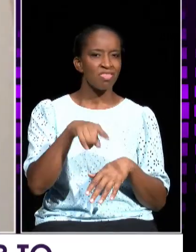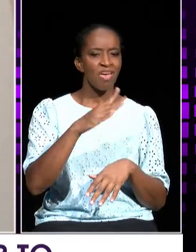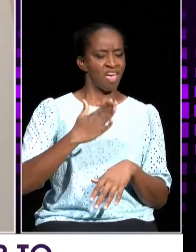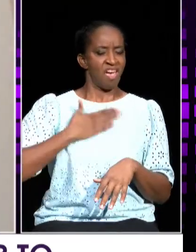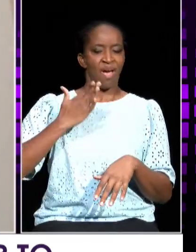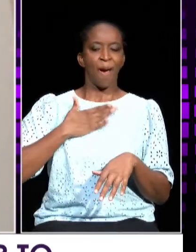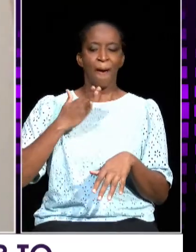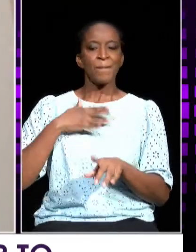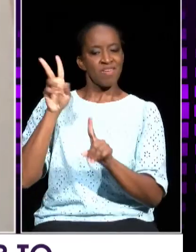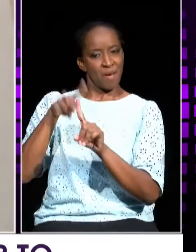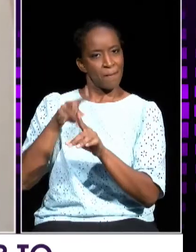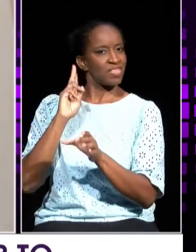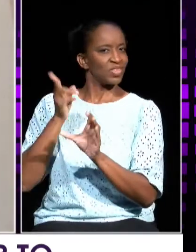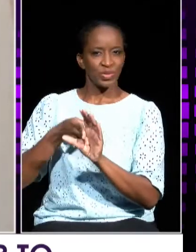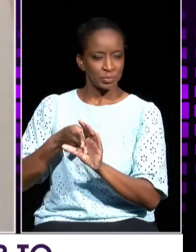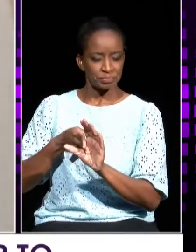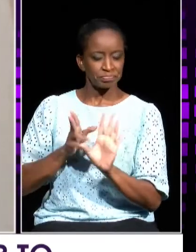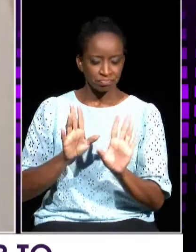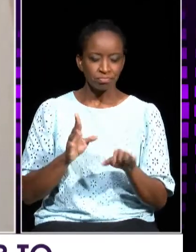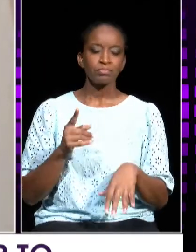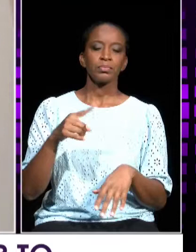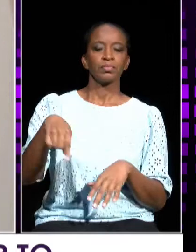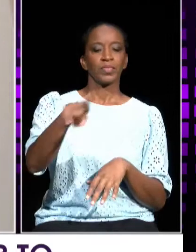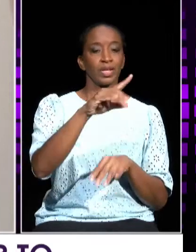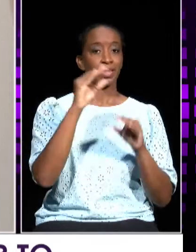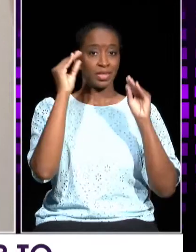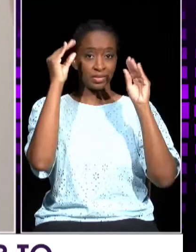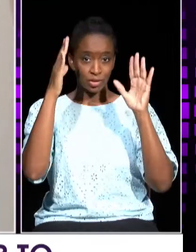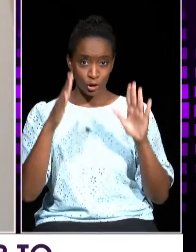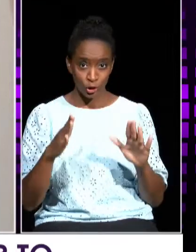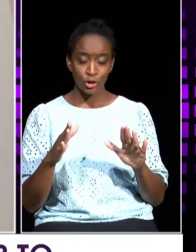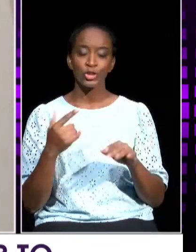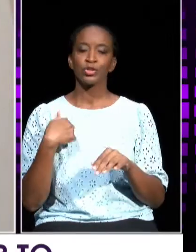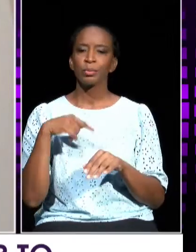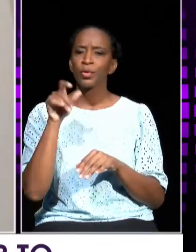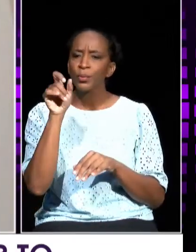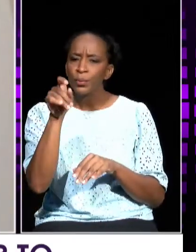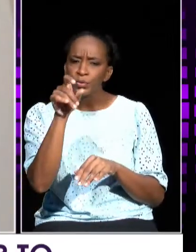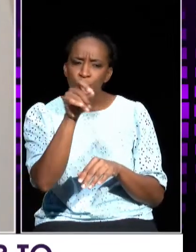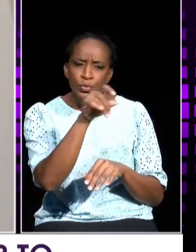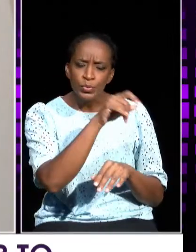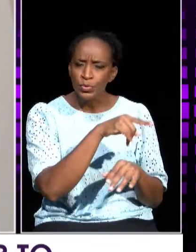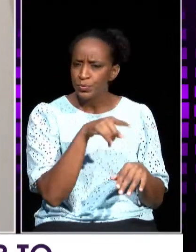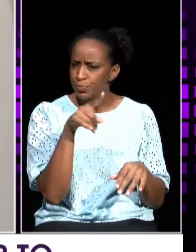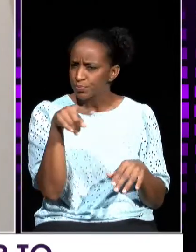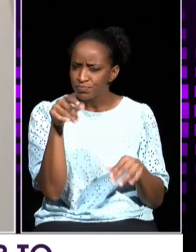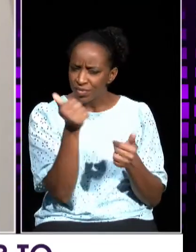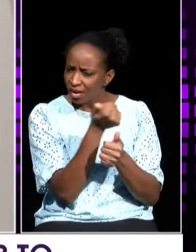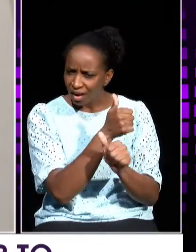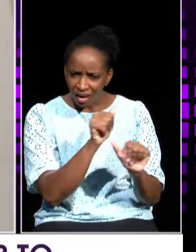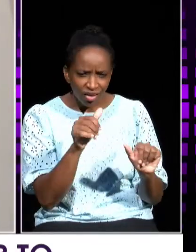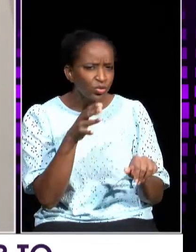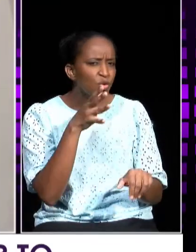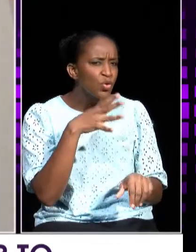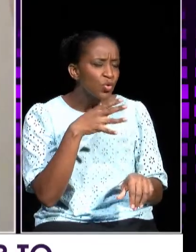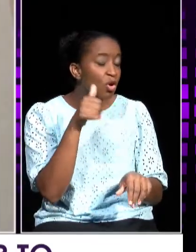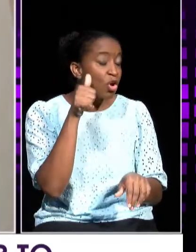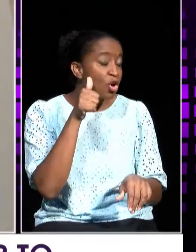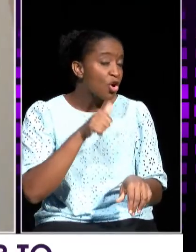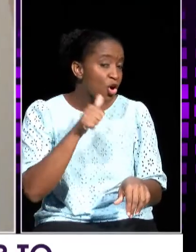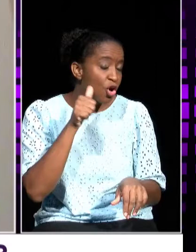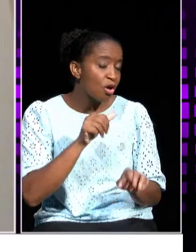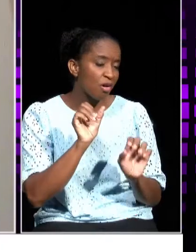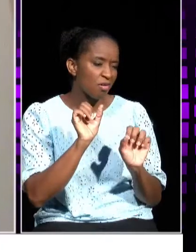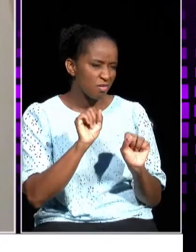to point me to some girls who they think could benefit from this program, and it was aimed at getting them